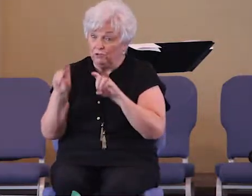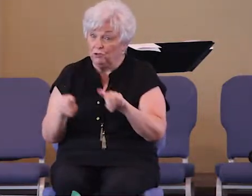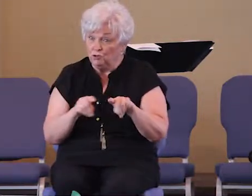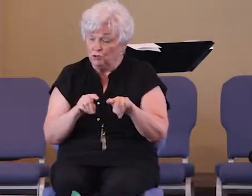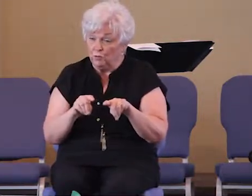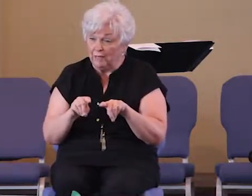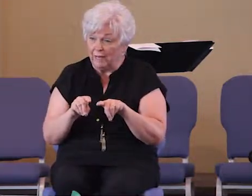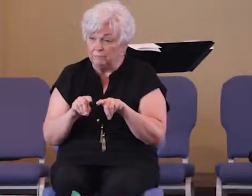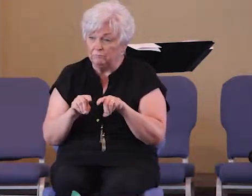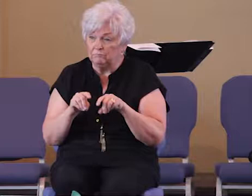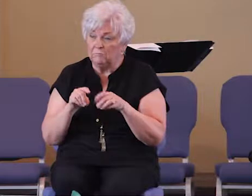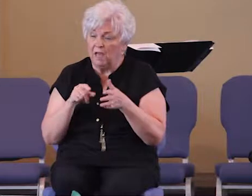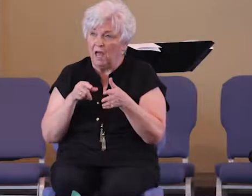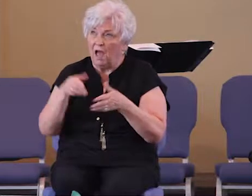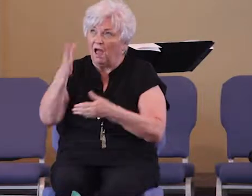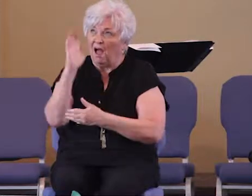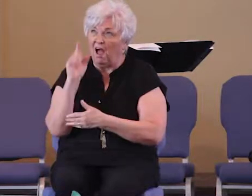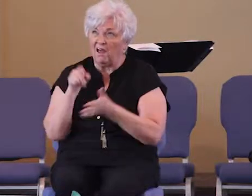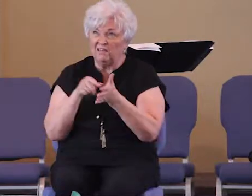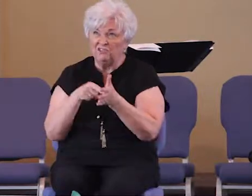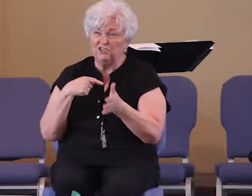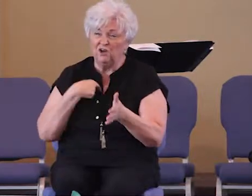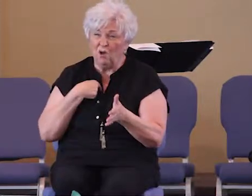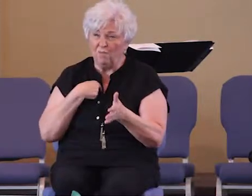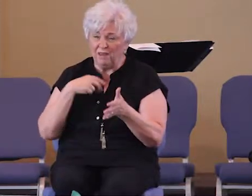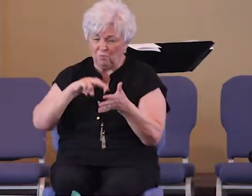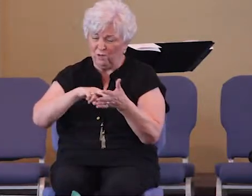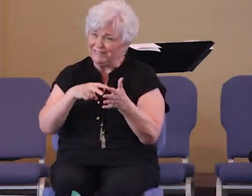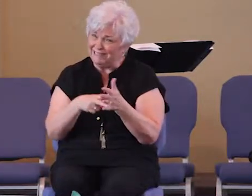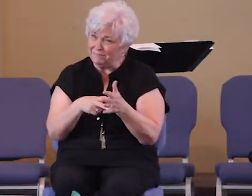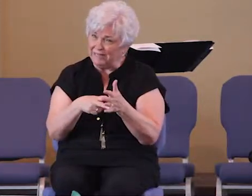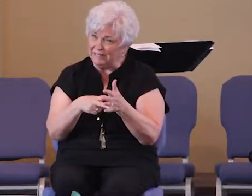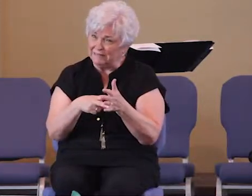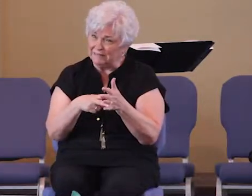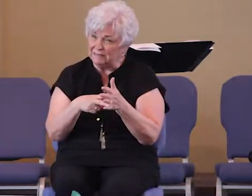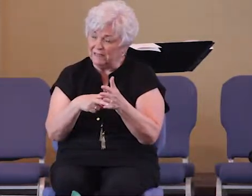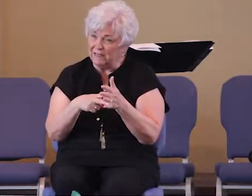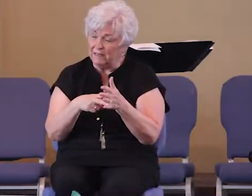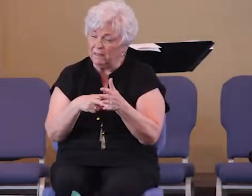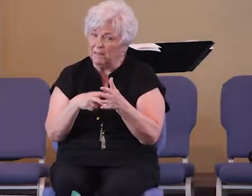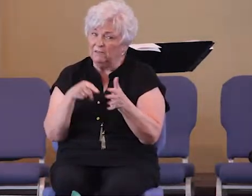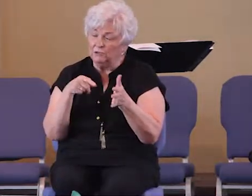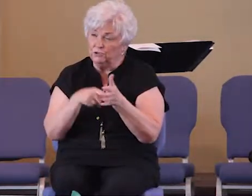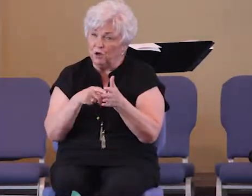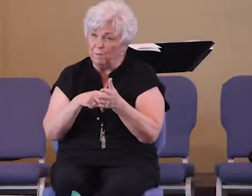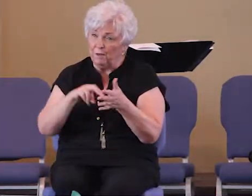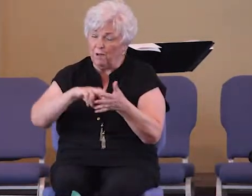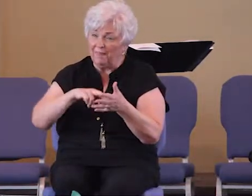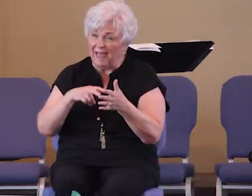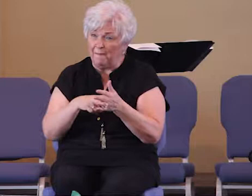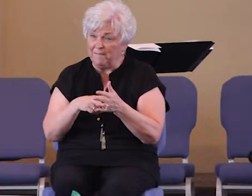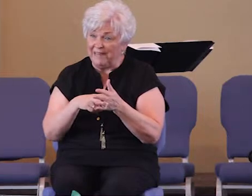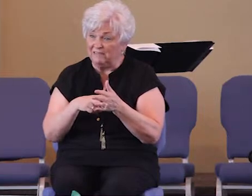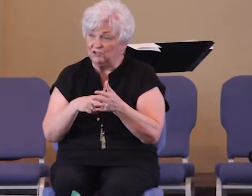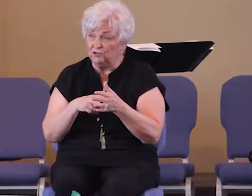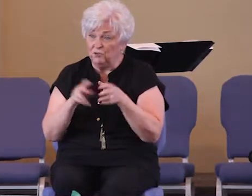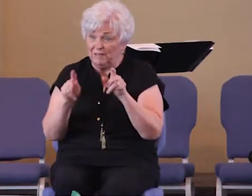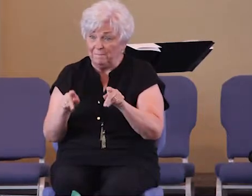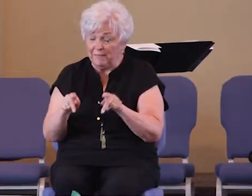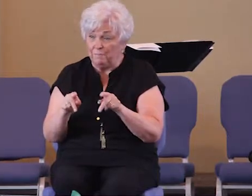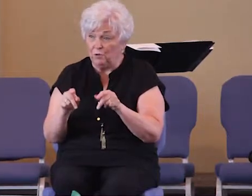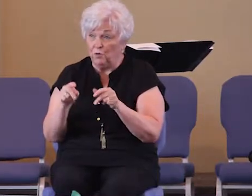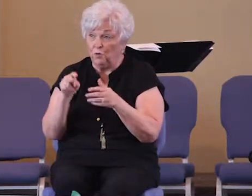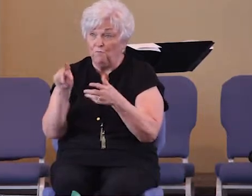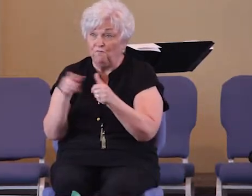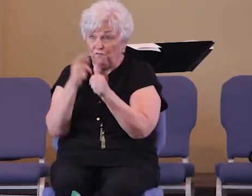God, show me what that means to me. Show me what that means to the original hearers. God, what